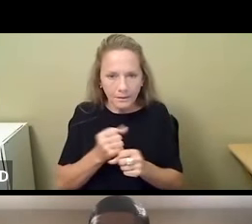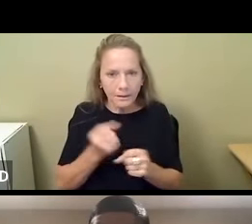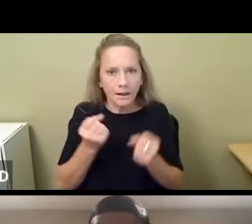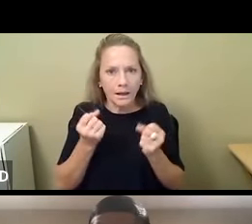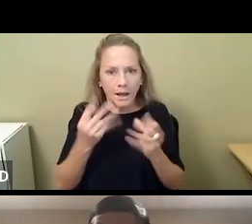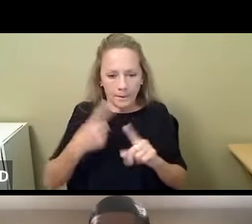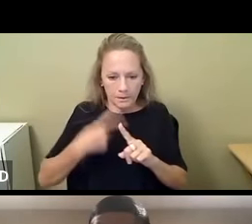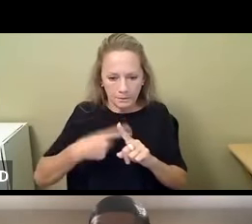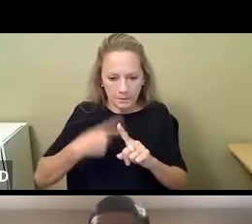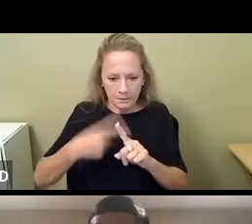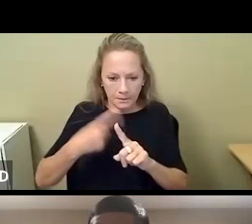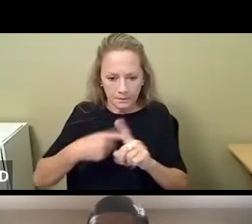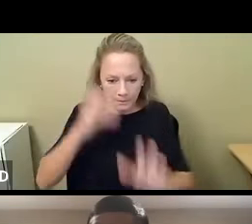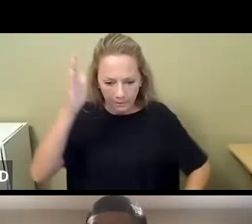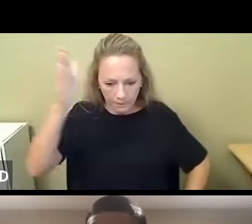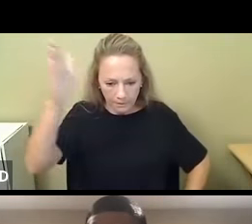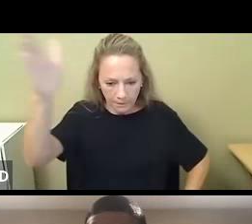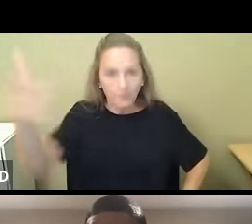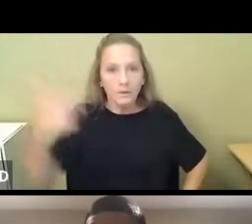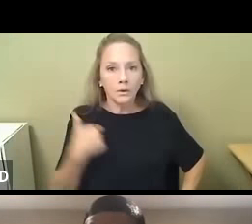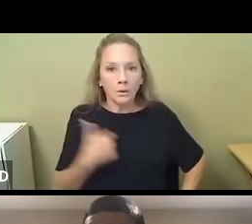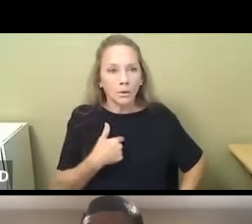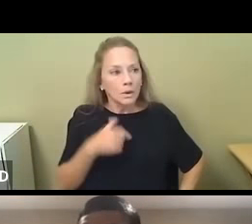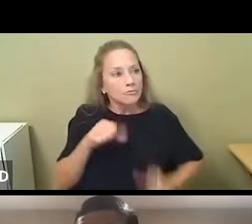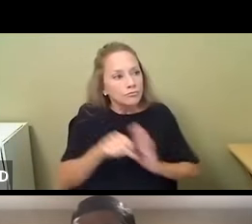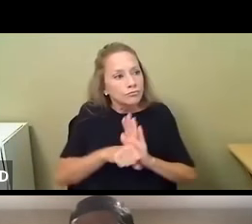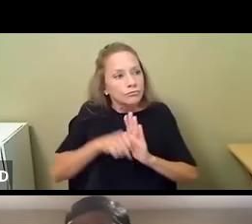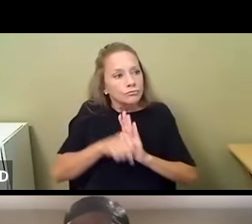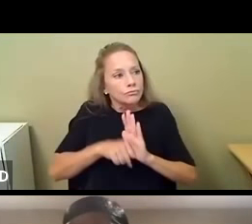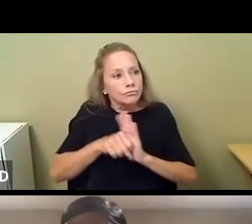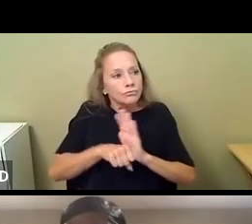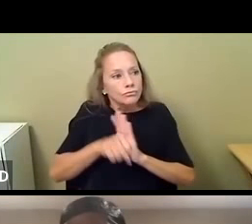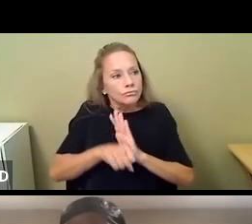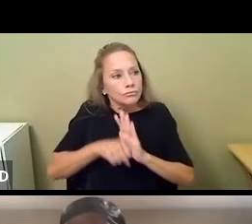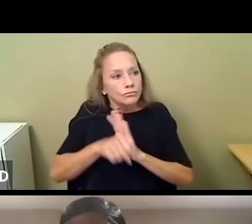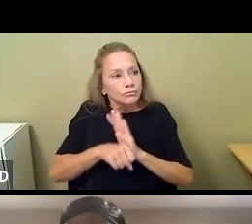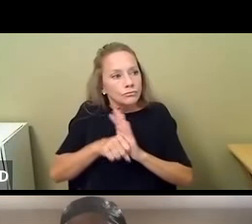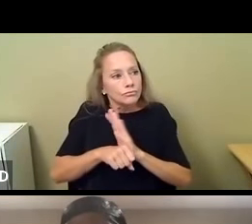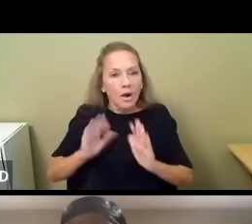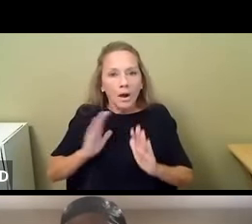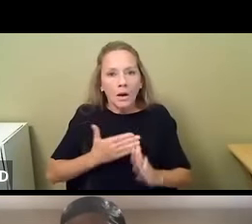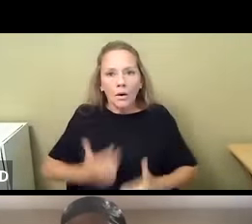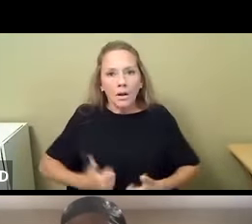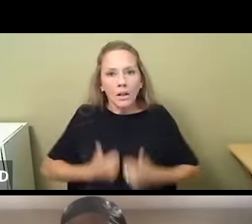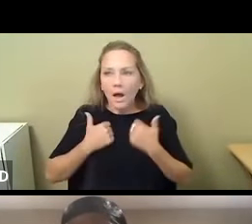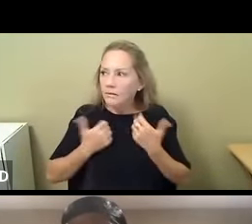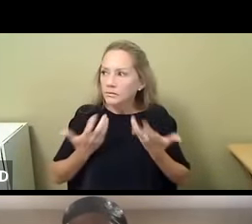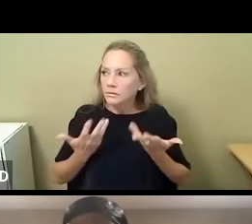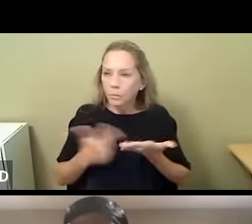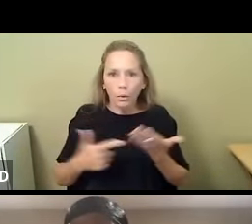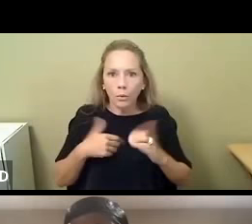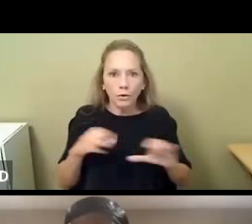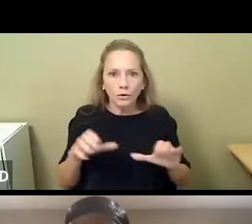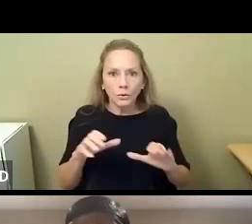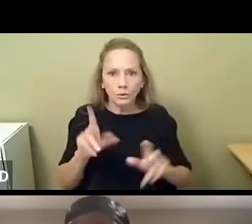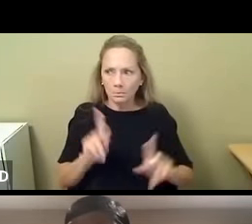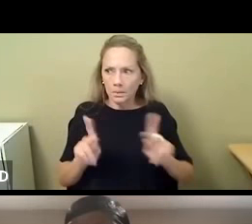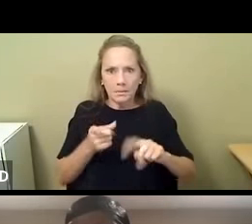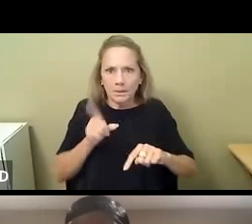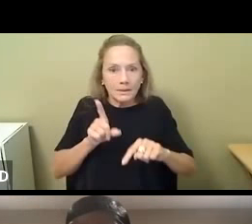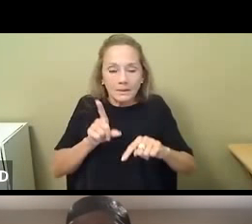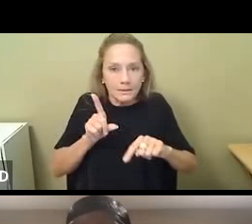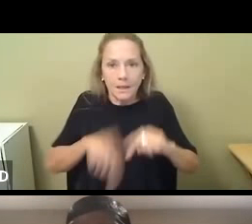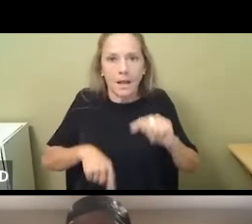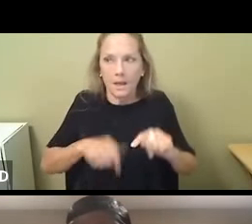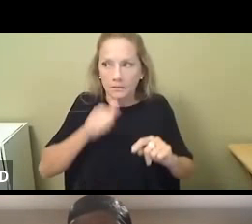can't spend the rest of our lives, and it feels sometimes like that's what we're doing in this situation. People cannot do